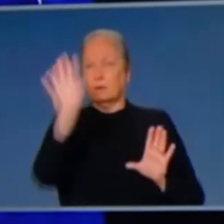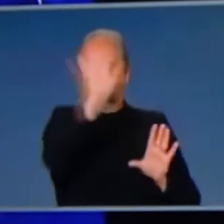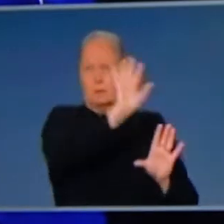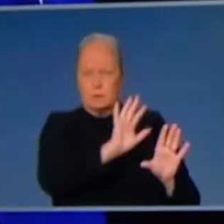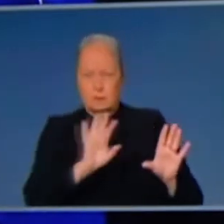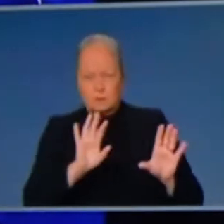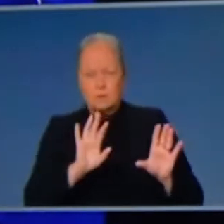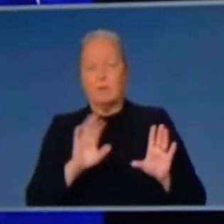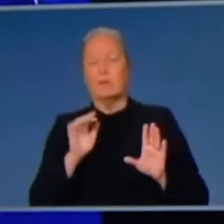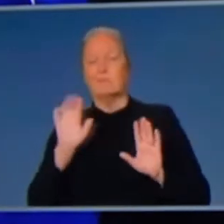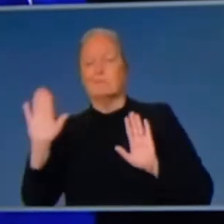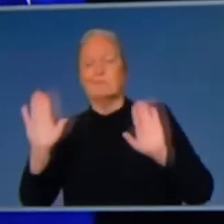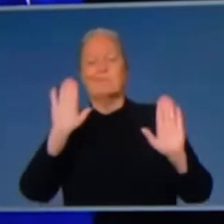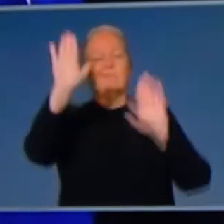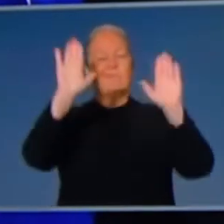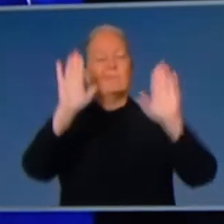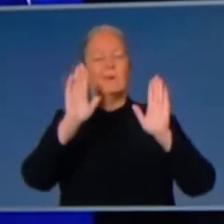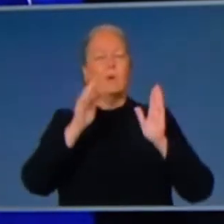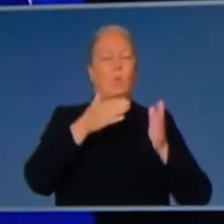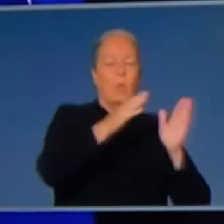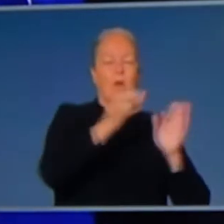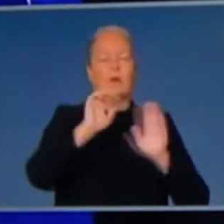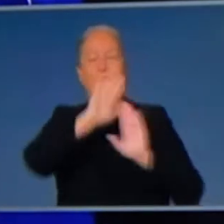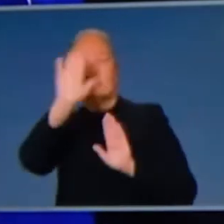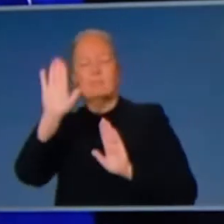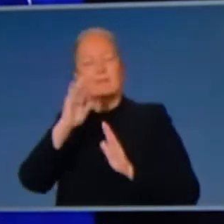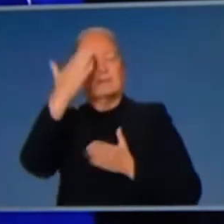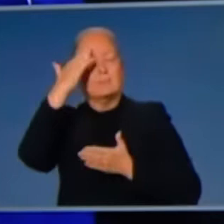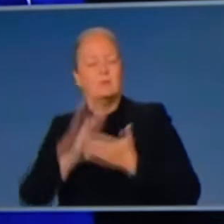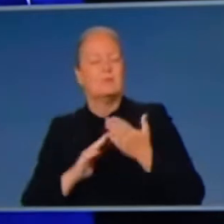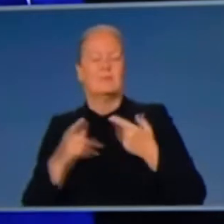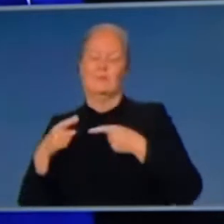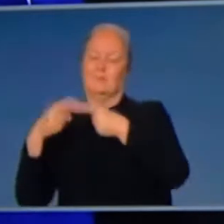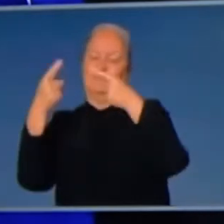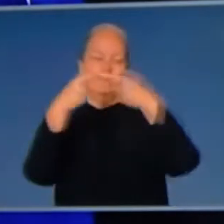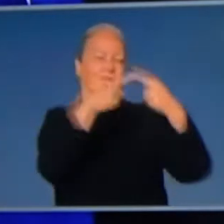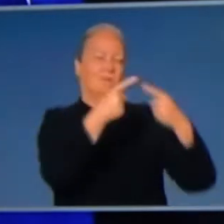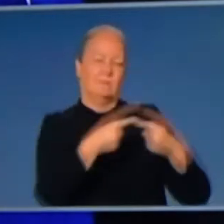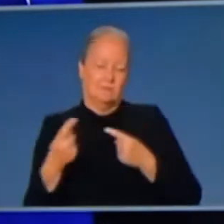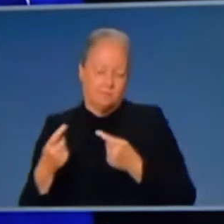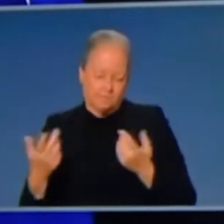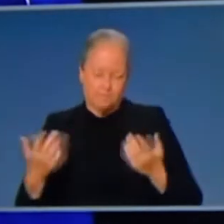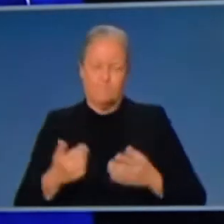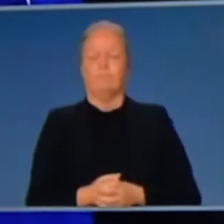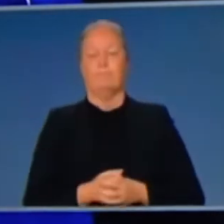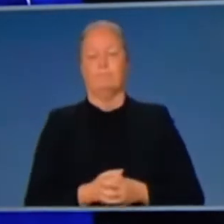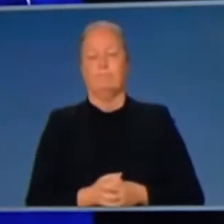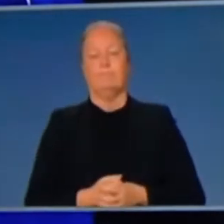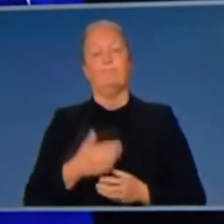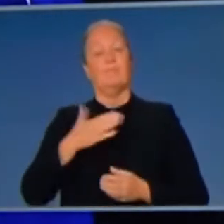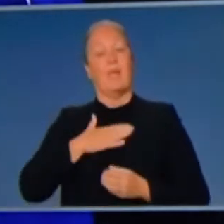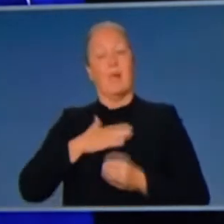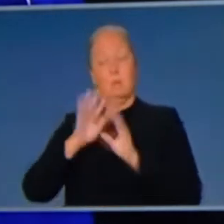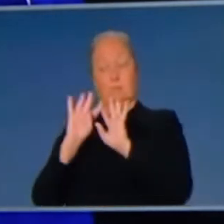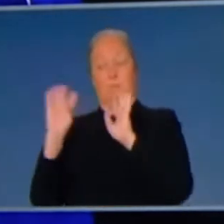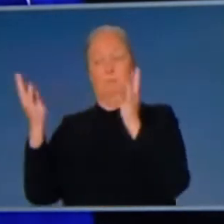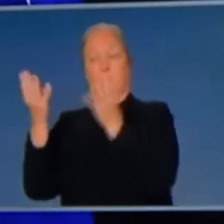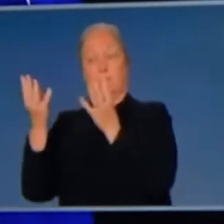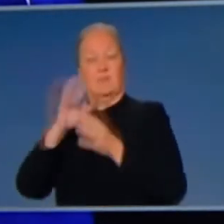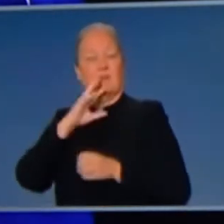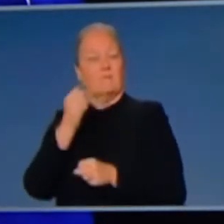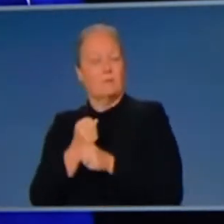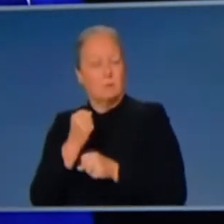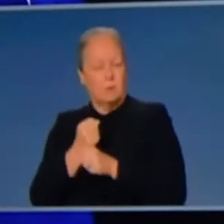experience in different states and capacities of their health systems are different in each jurisdiction. So the National Cabinet fully understands